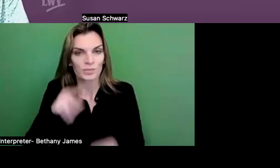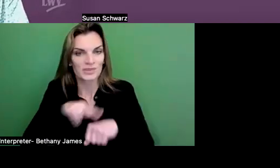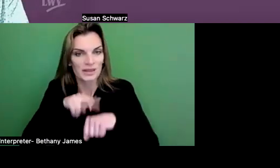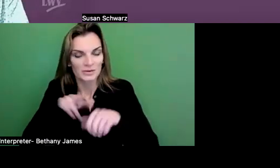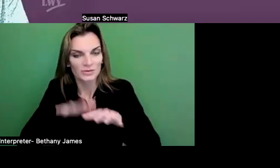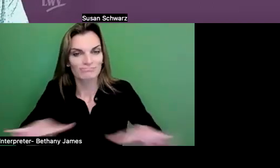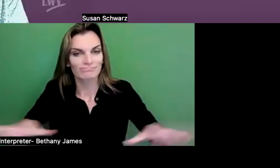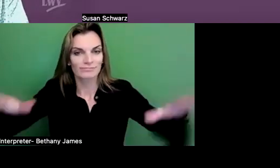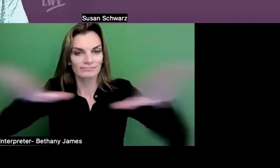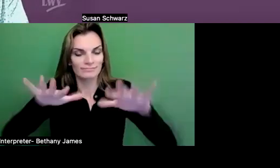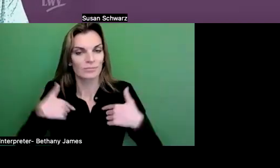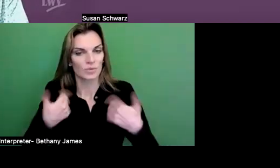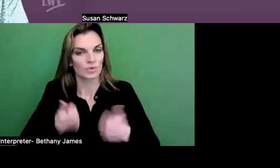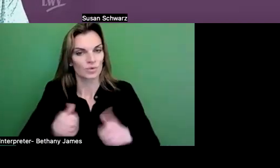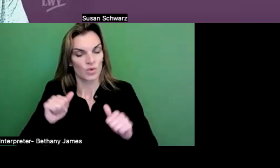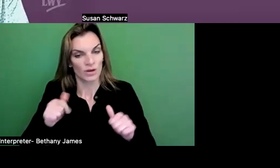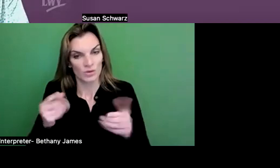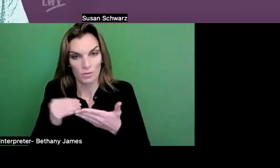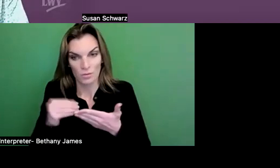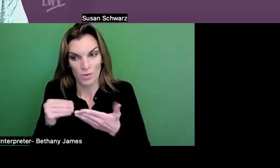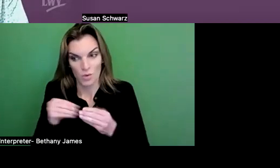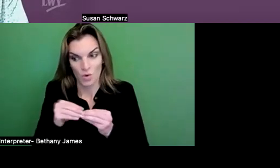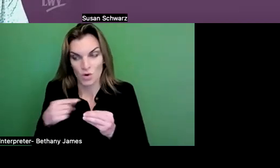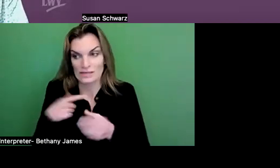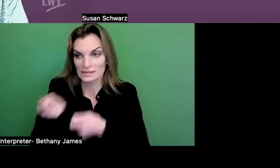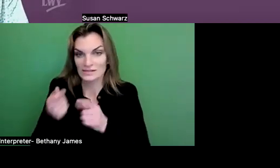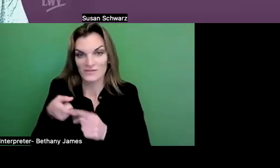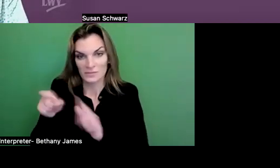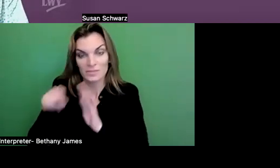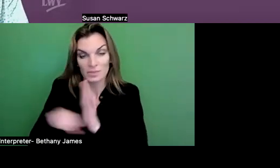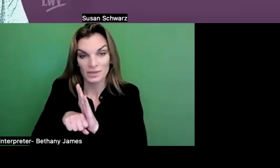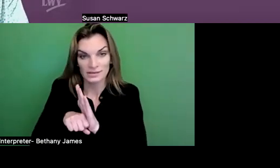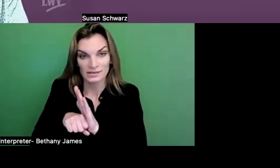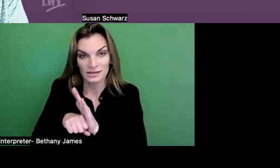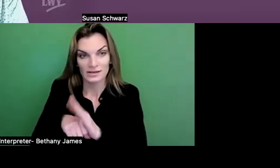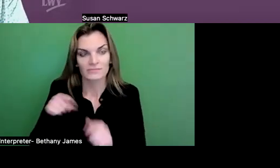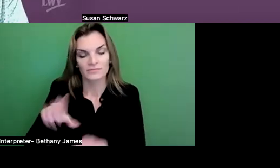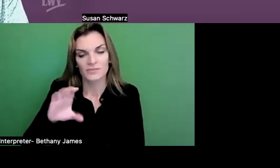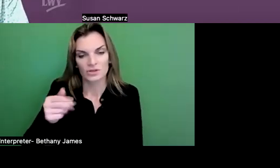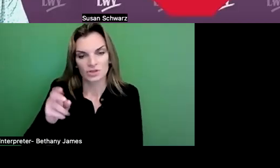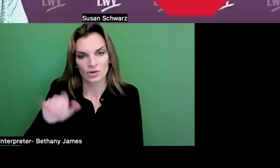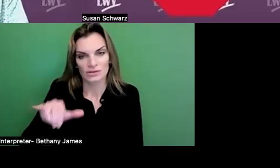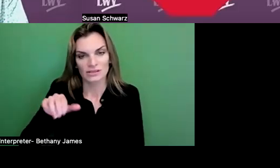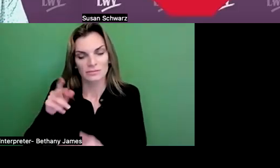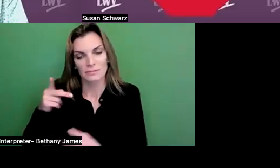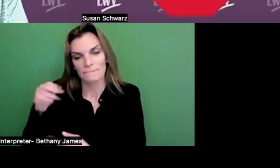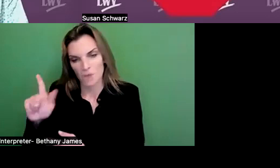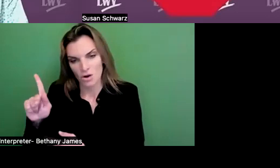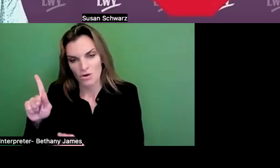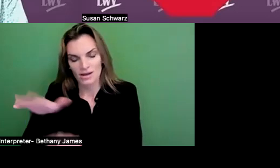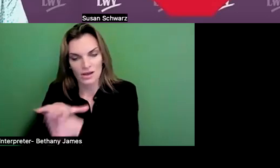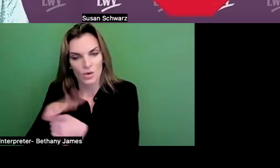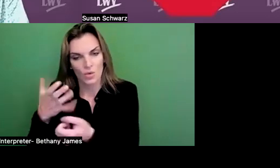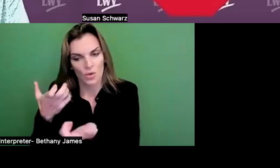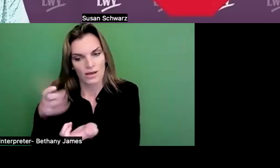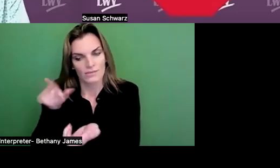trying to acquire more from the state, so we over in the Chauncey Park area, so that we can keep that pristine